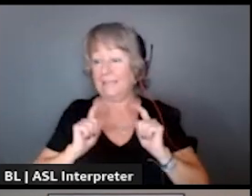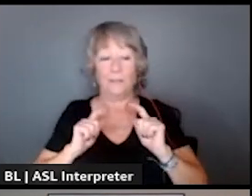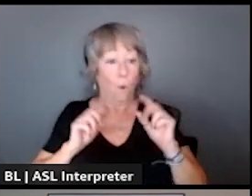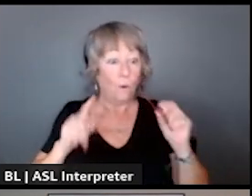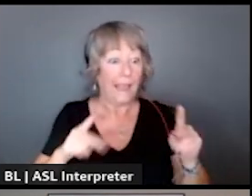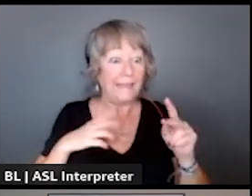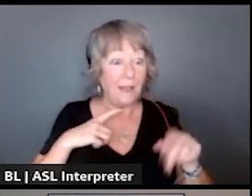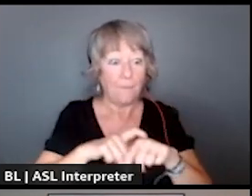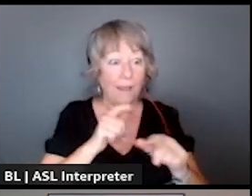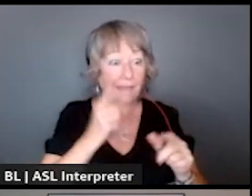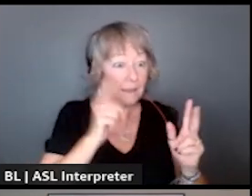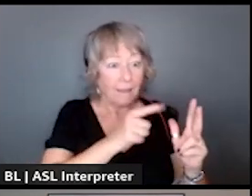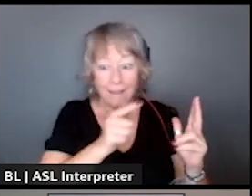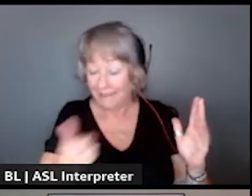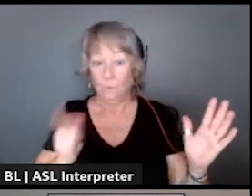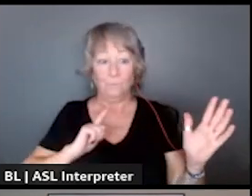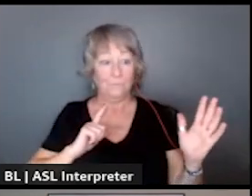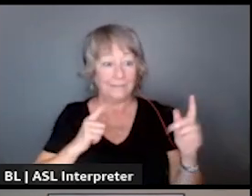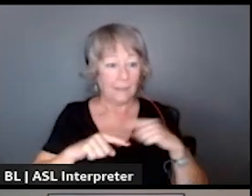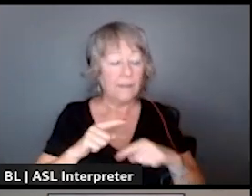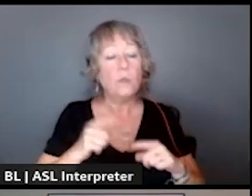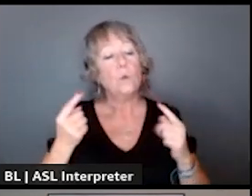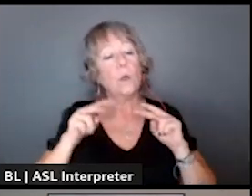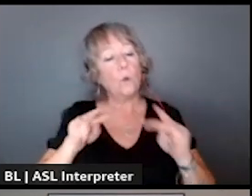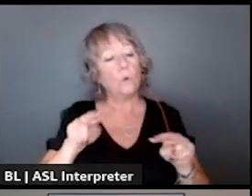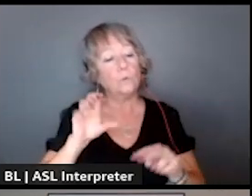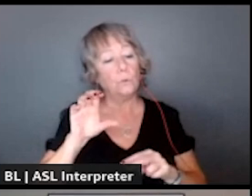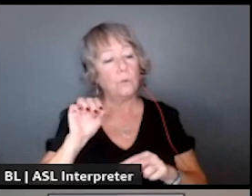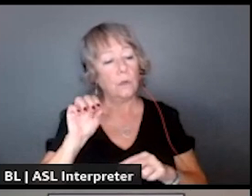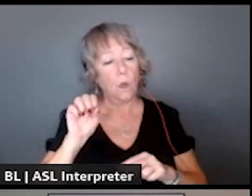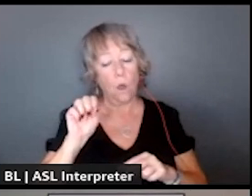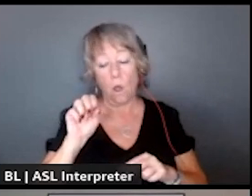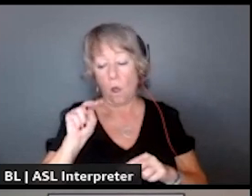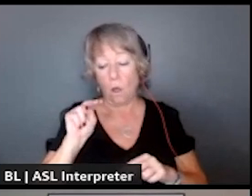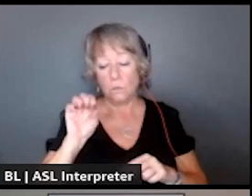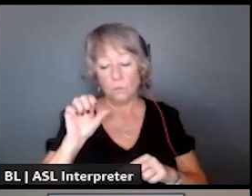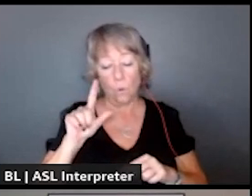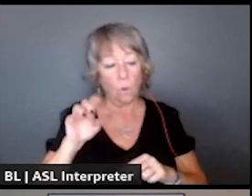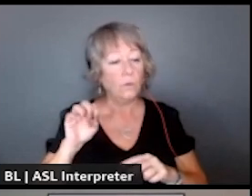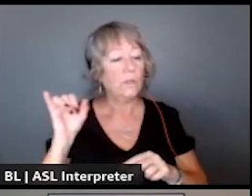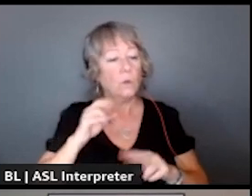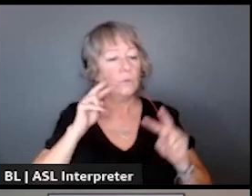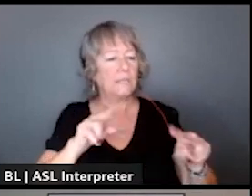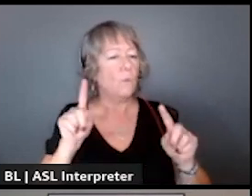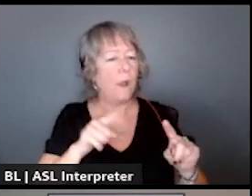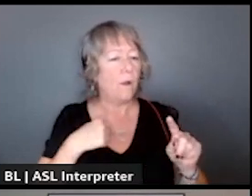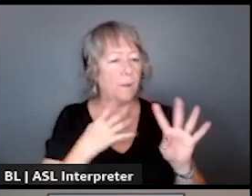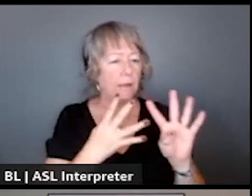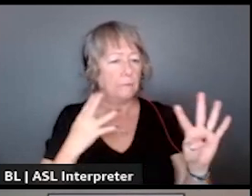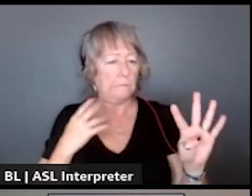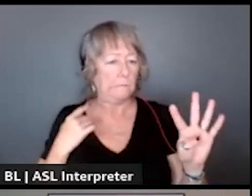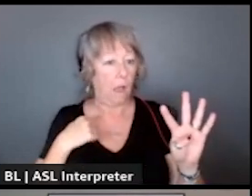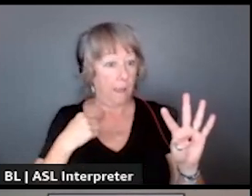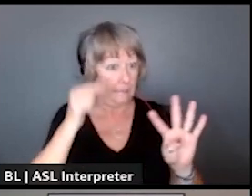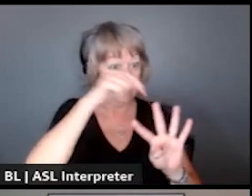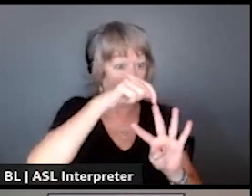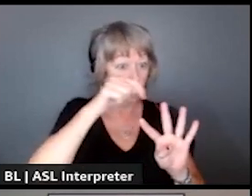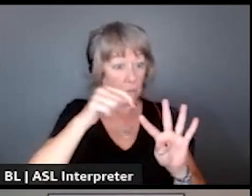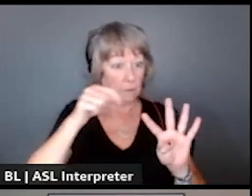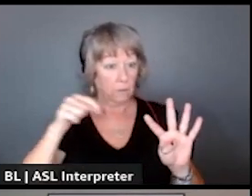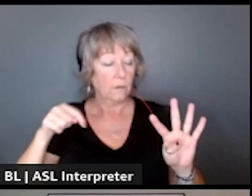get something that behaves like a qubit. So it's this kind of very general idea, and I think we just honestly don't know yet what is going to be the